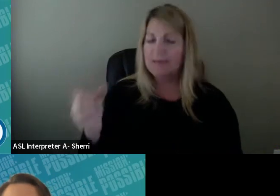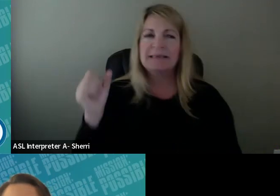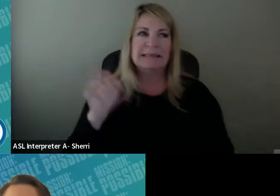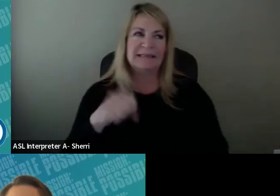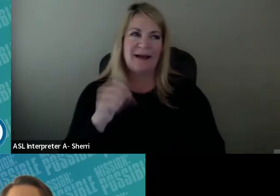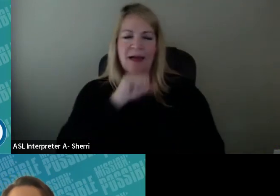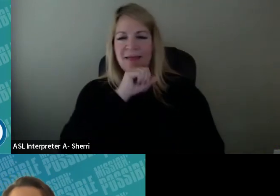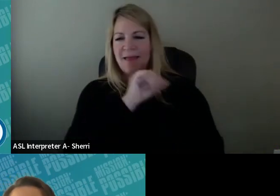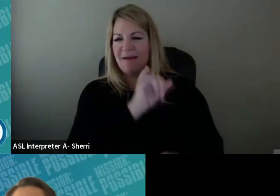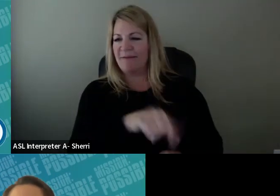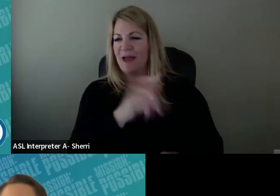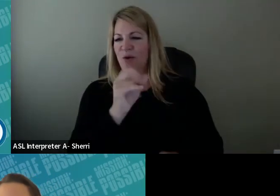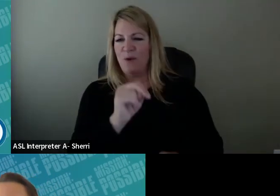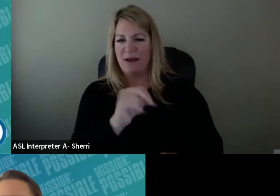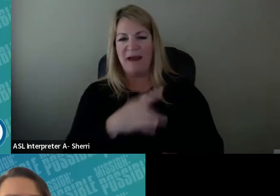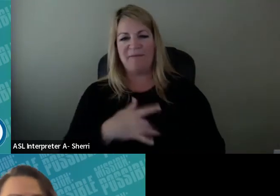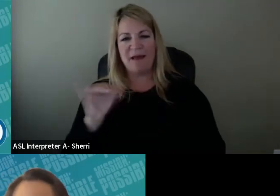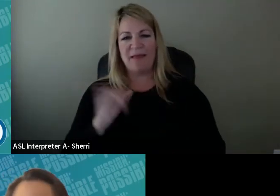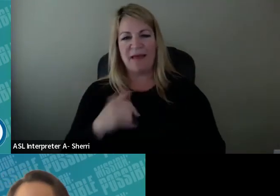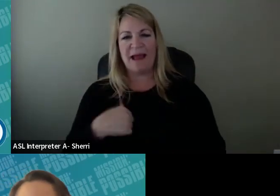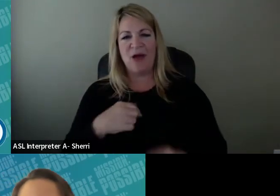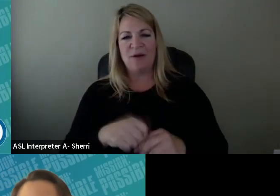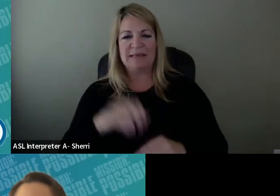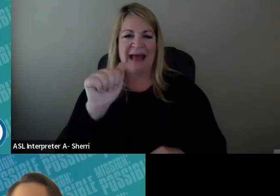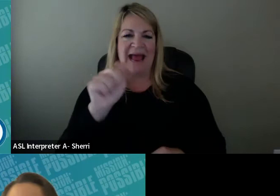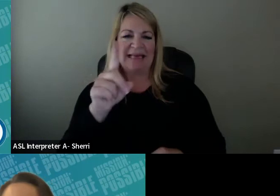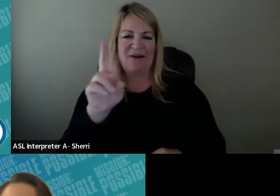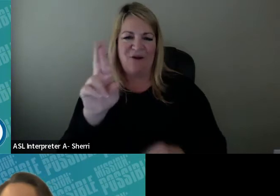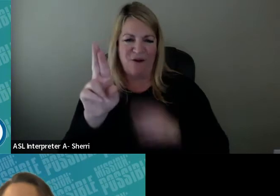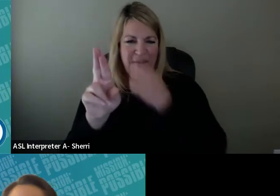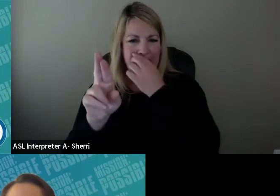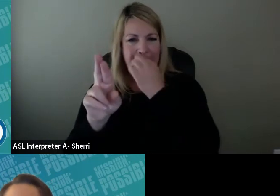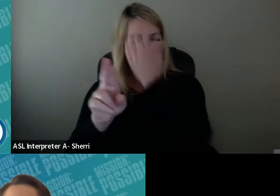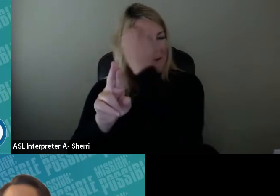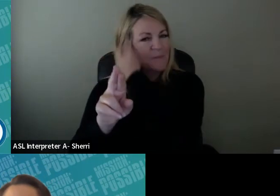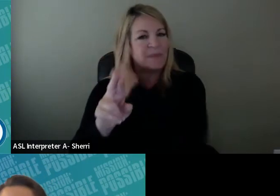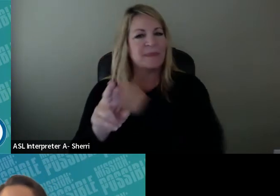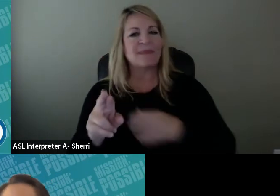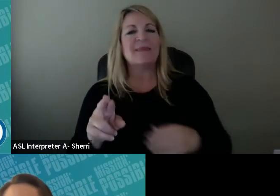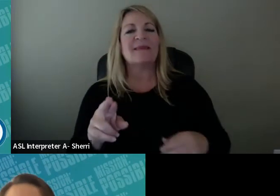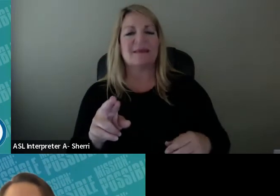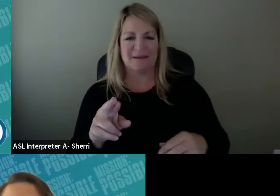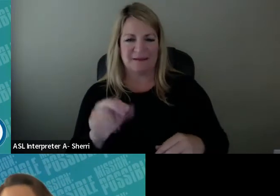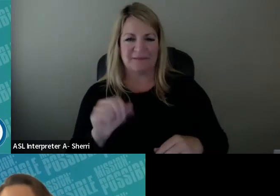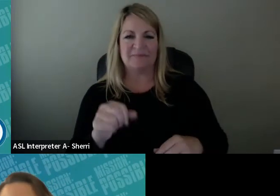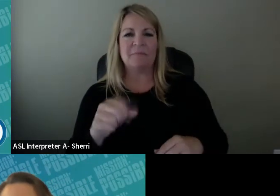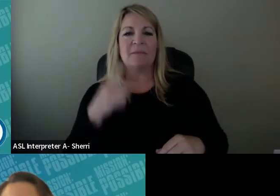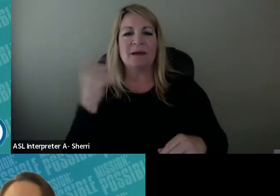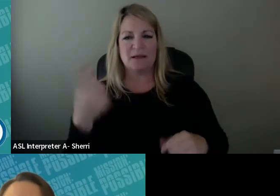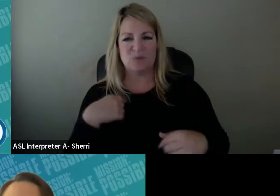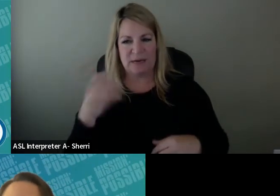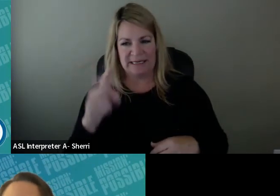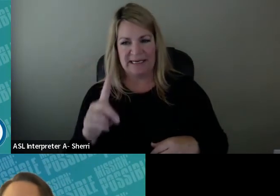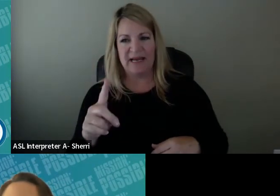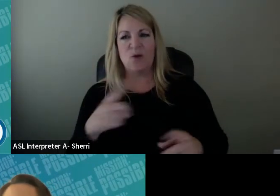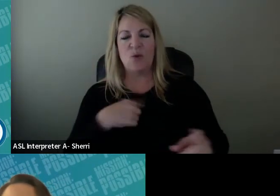love that, Gwen. Yes, I felt like I was in ADR during those first few months, because we